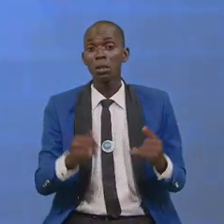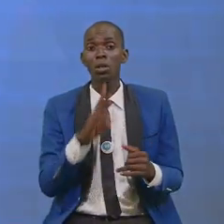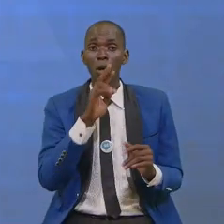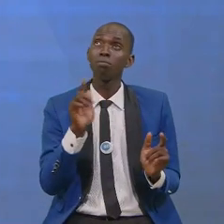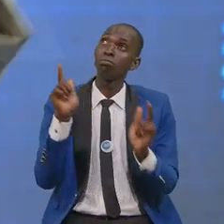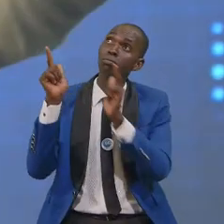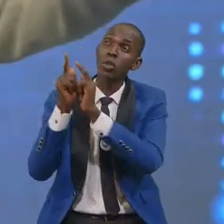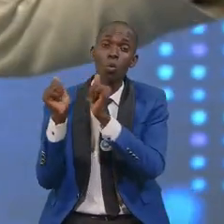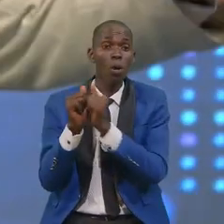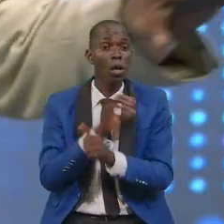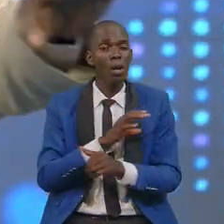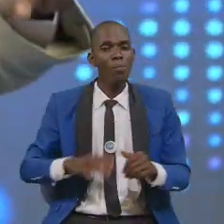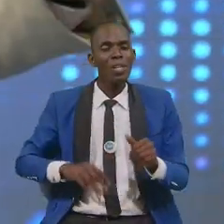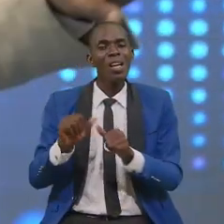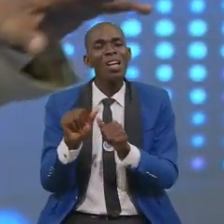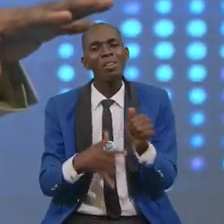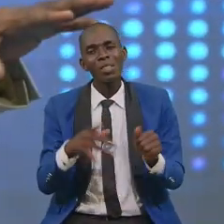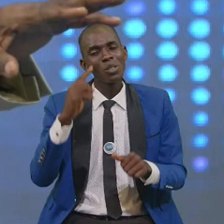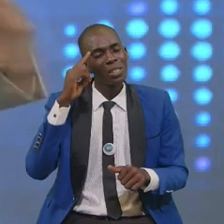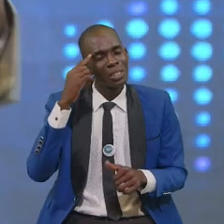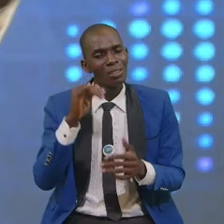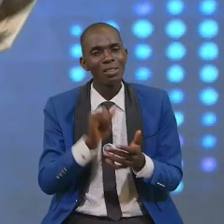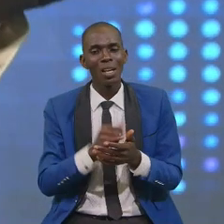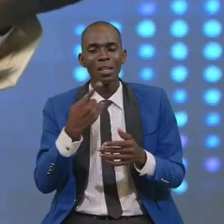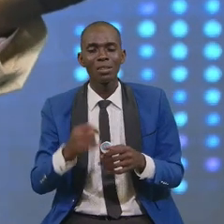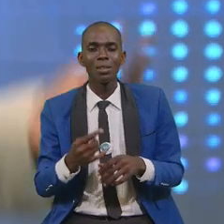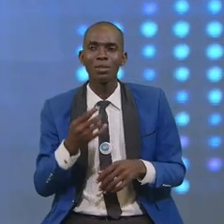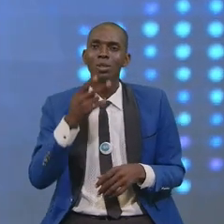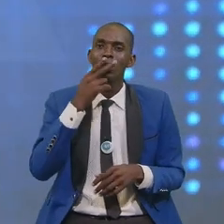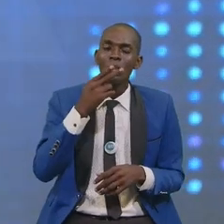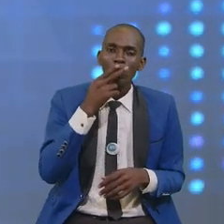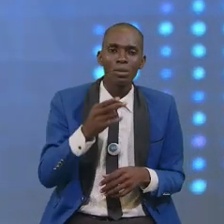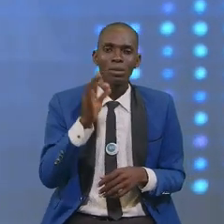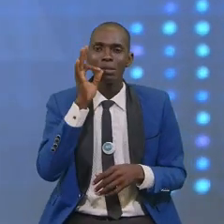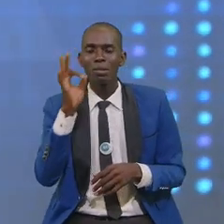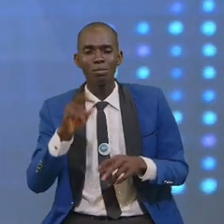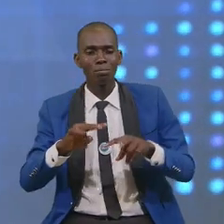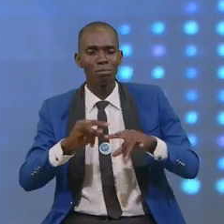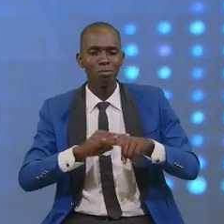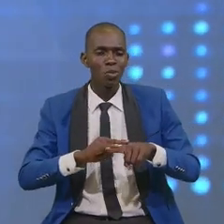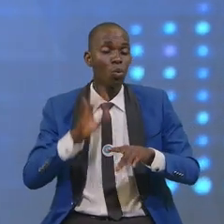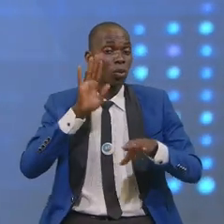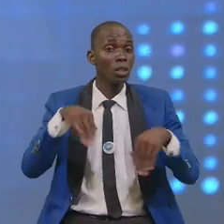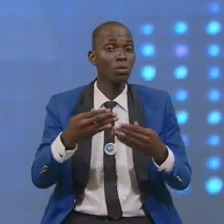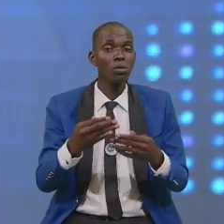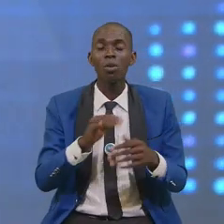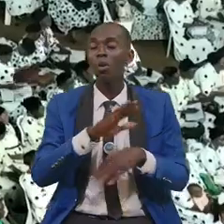are thinking the marijuana will give you, not necessary anymore. Christ will give